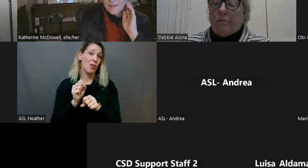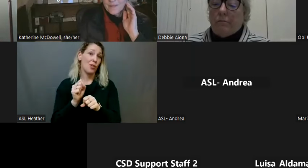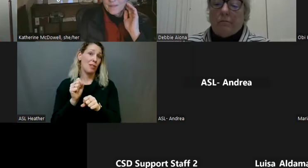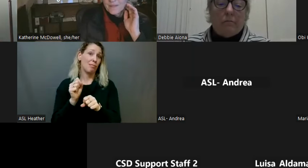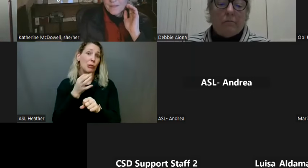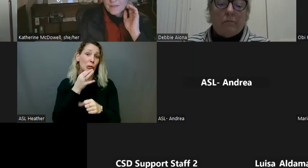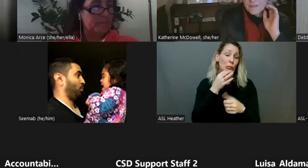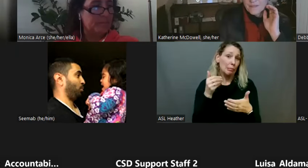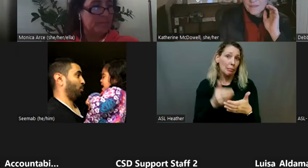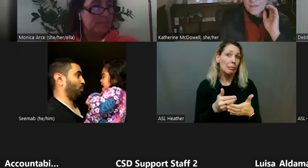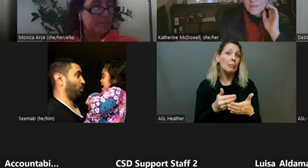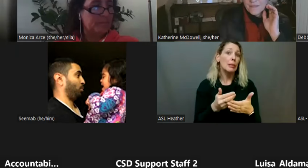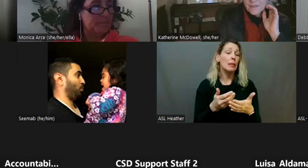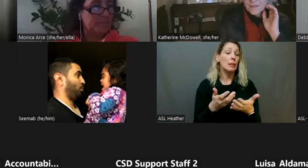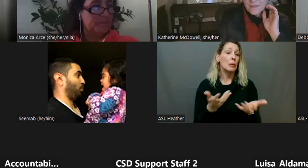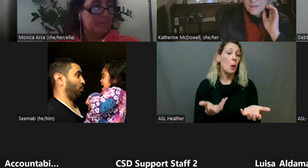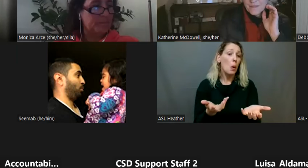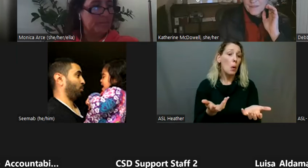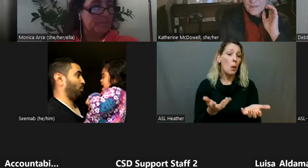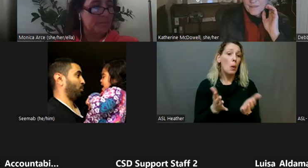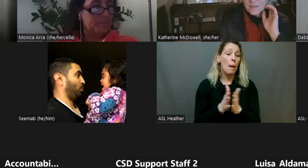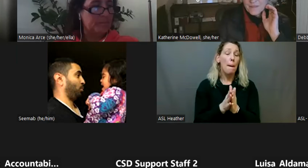approaching. And so